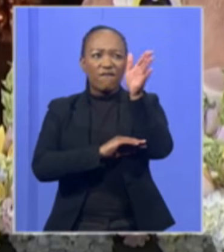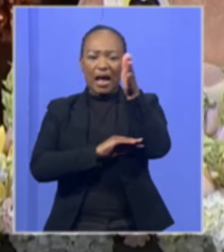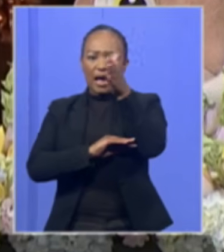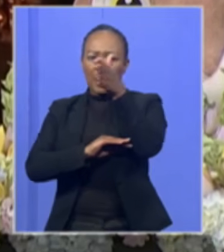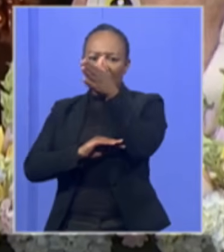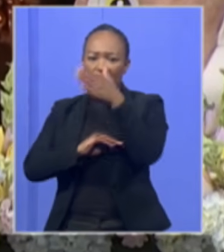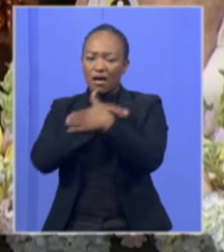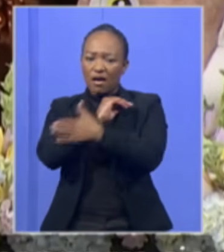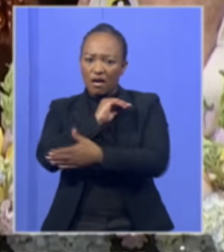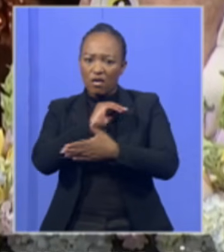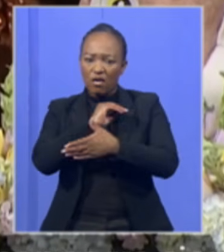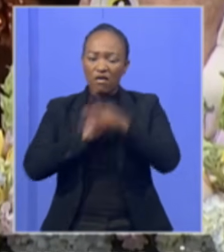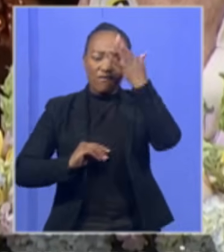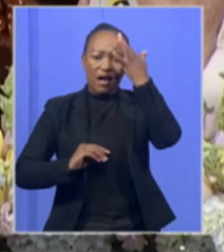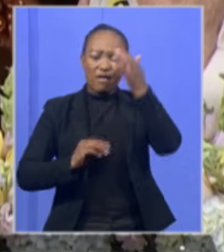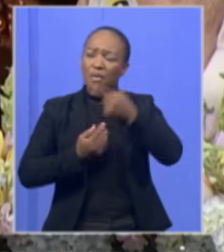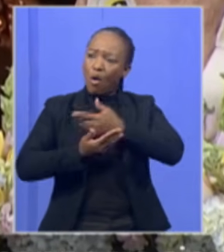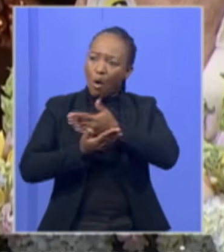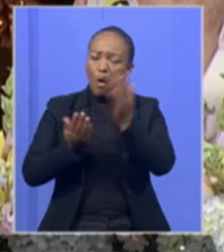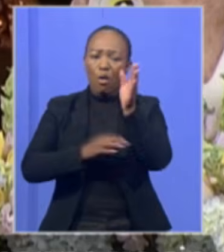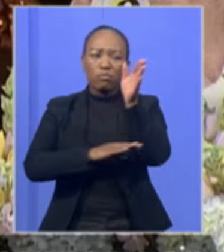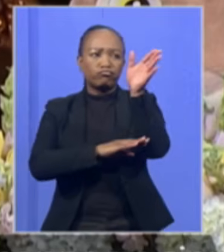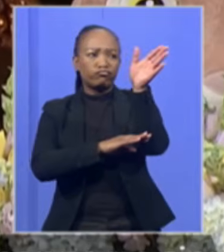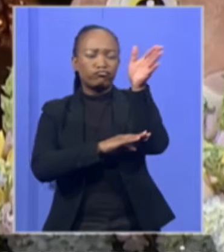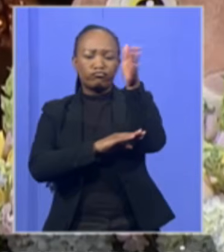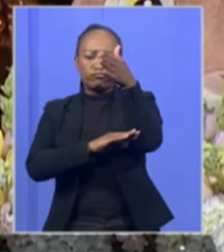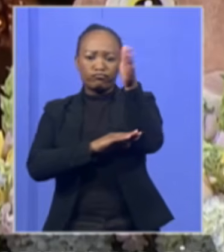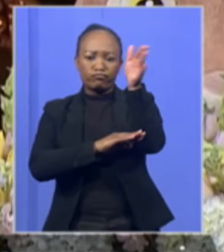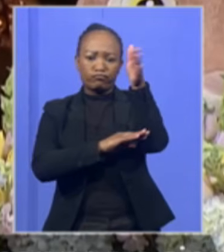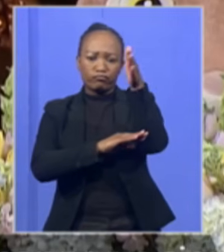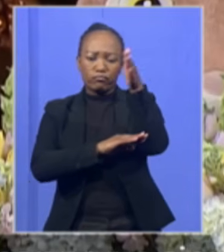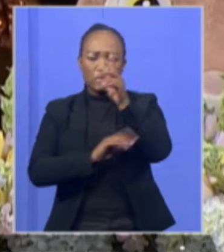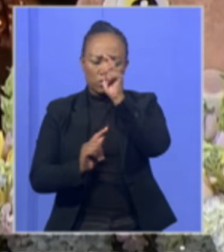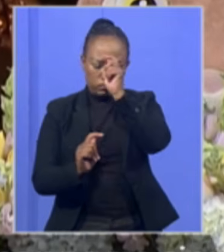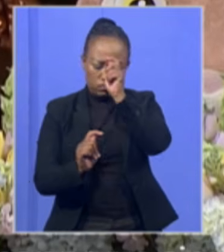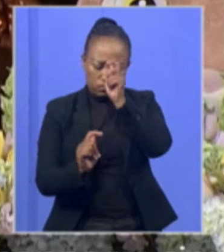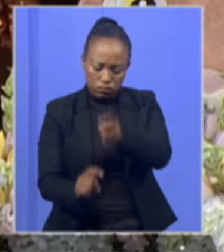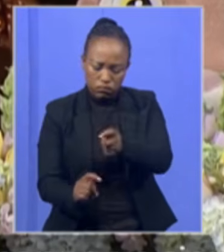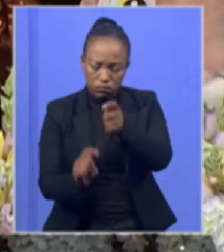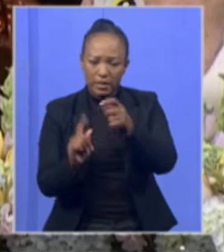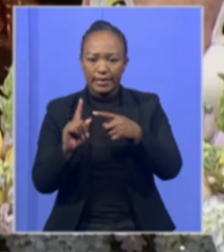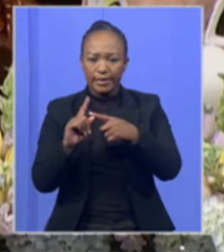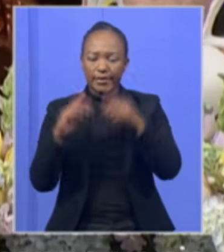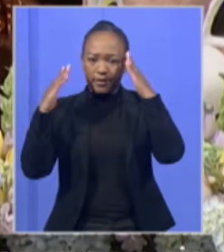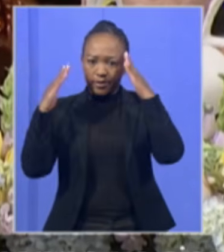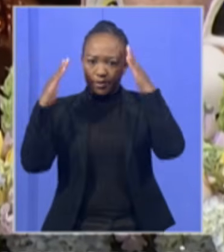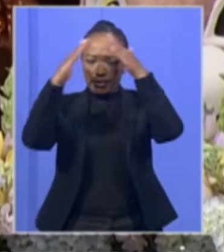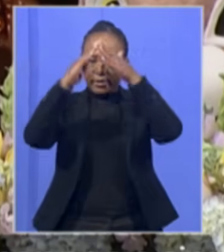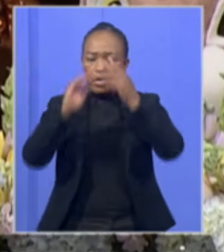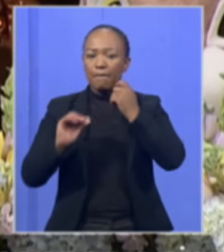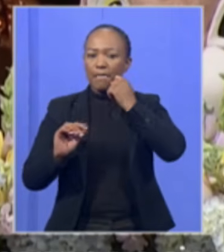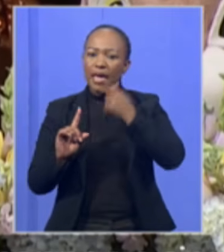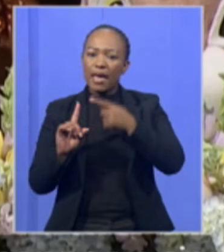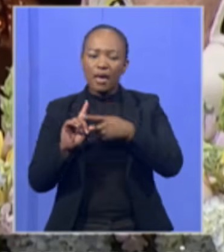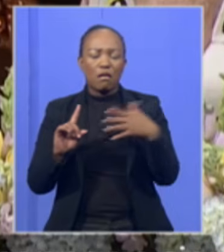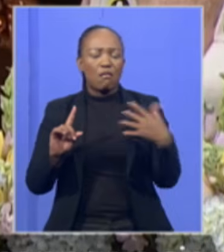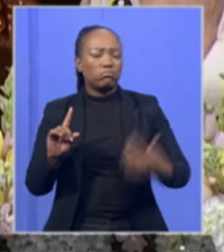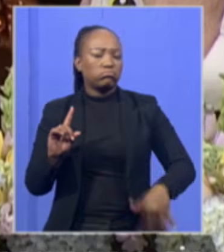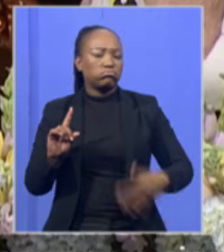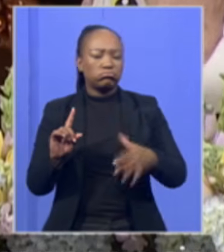and state flags at half-mast in honor of Pope Francis. So he was a good man, worked